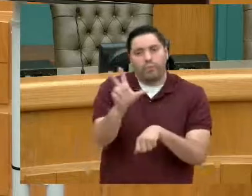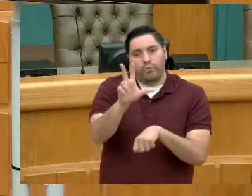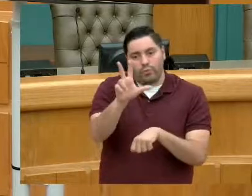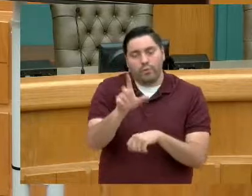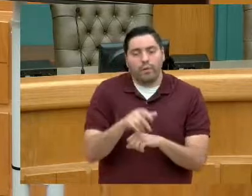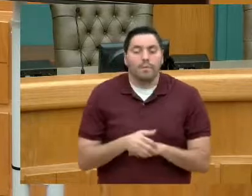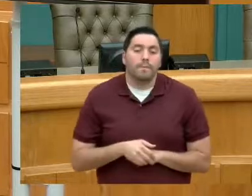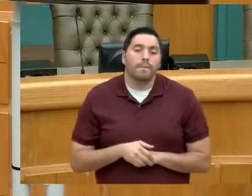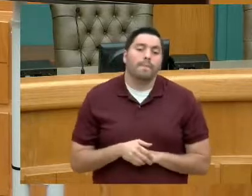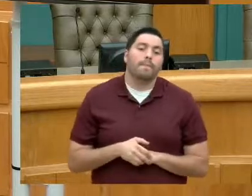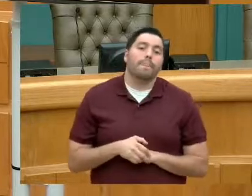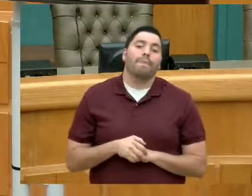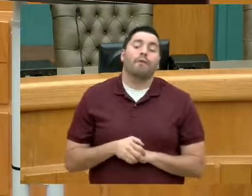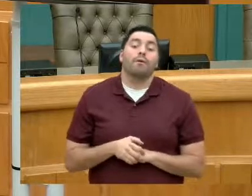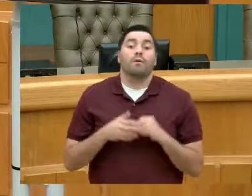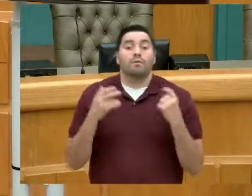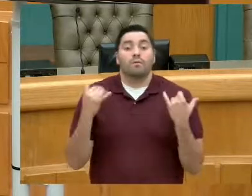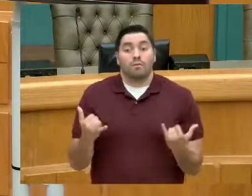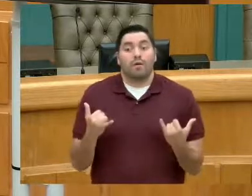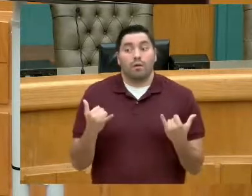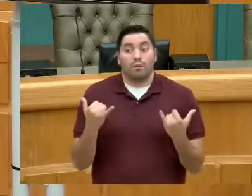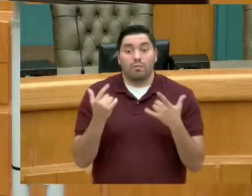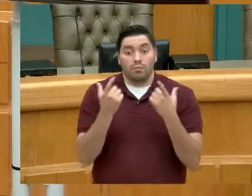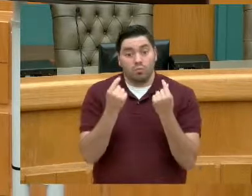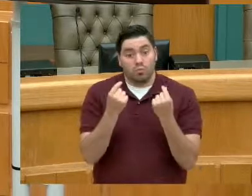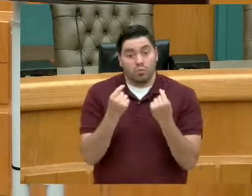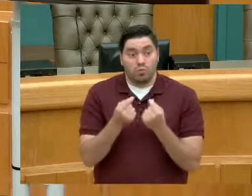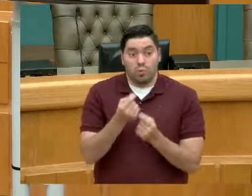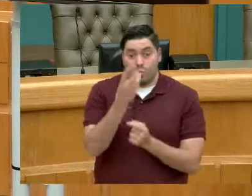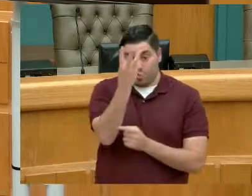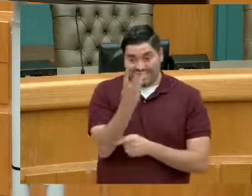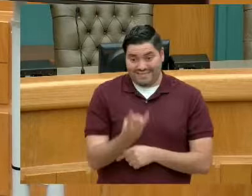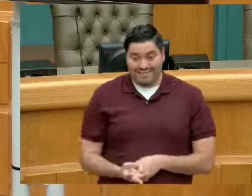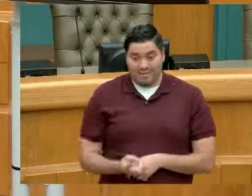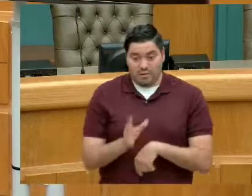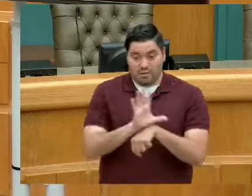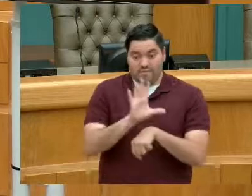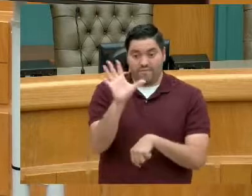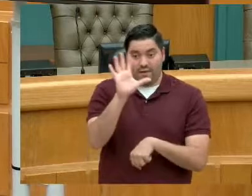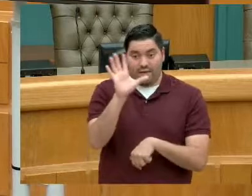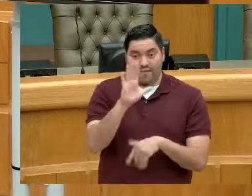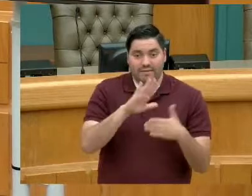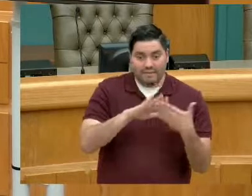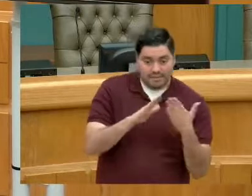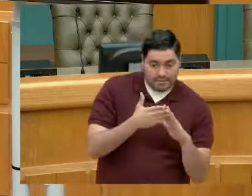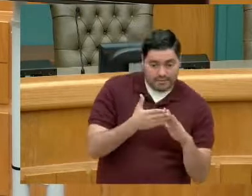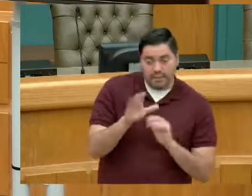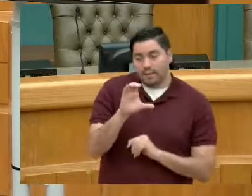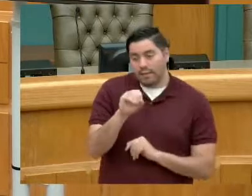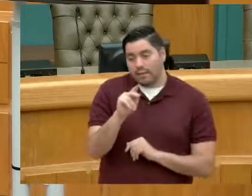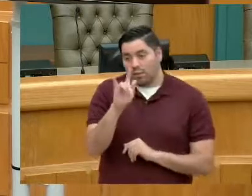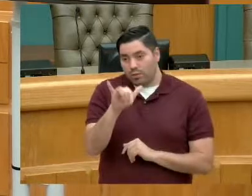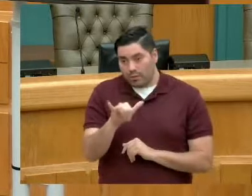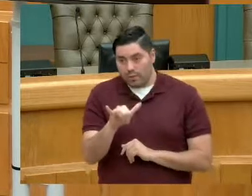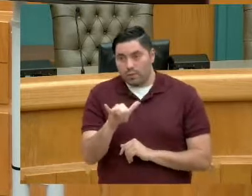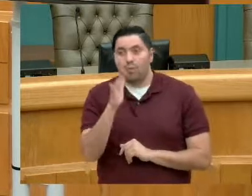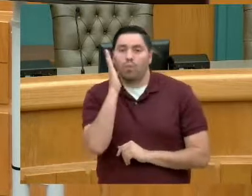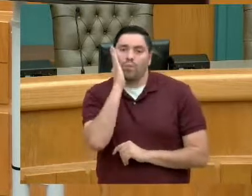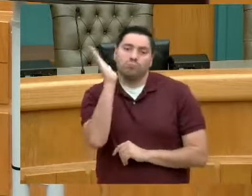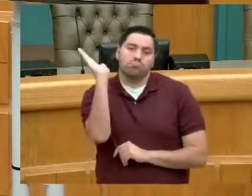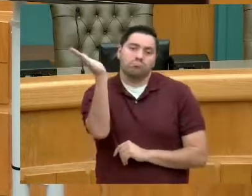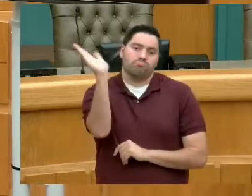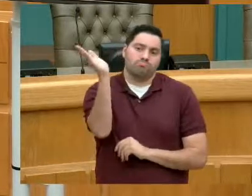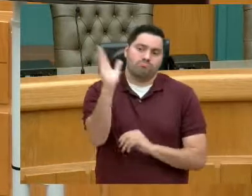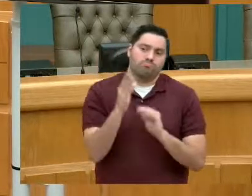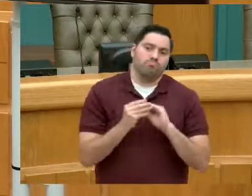And our format, what we're using now, is every Wednesday at 5 o'clock, the city and the county come before you to present information